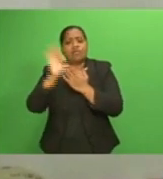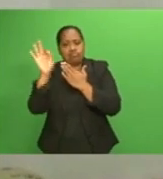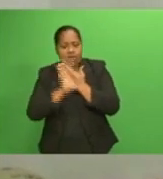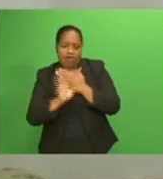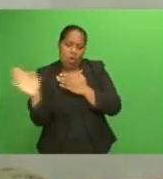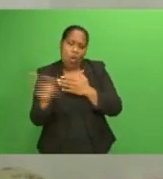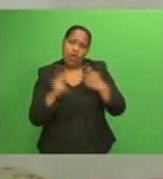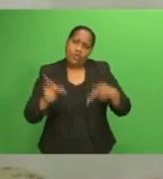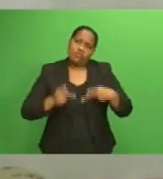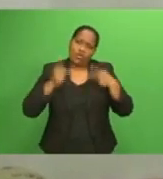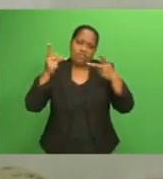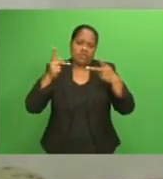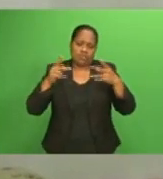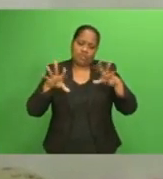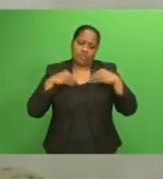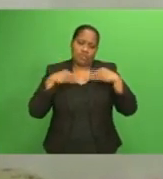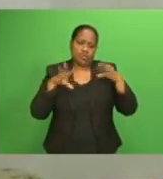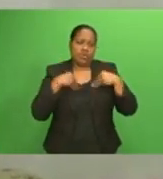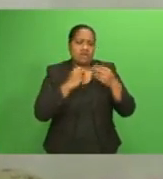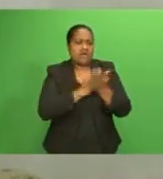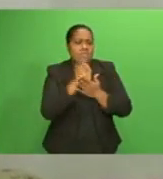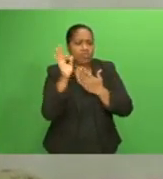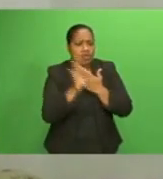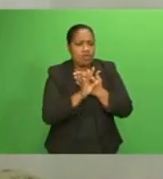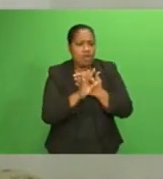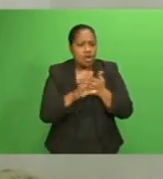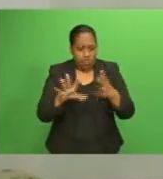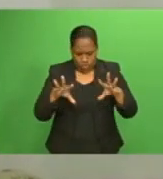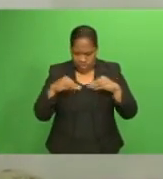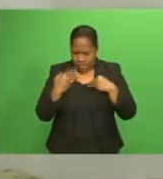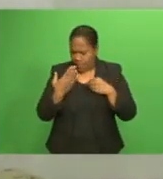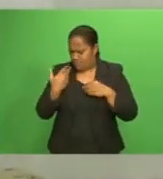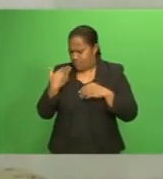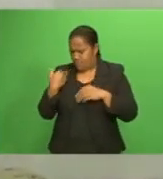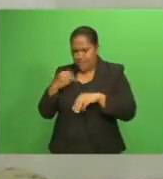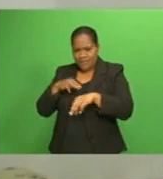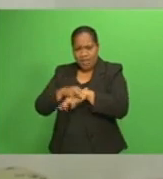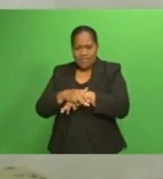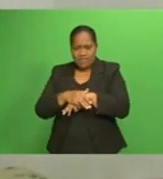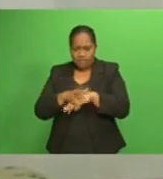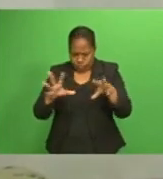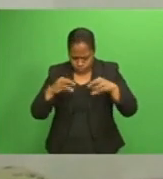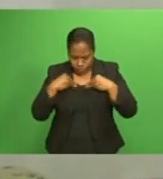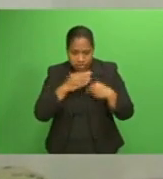we submitted a month ago to Ministry.